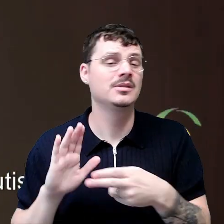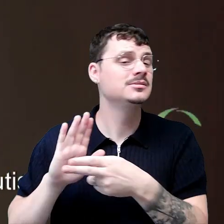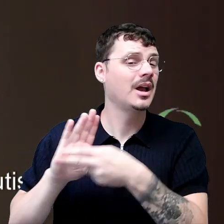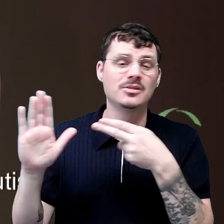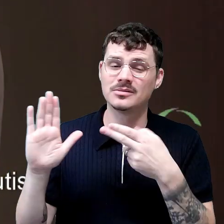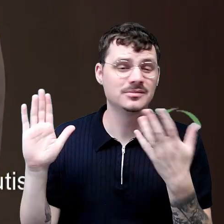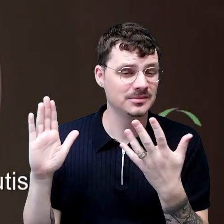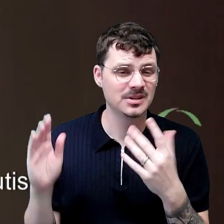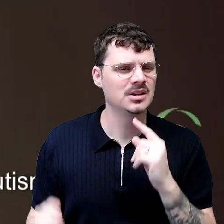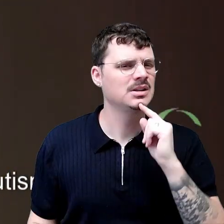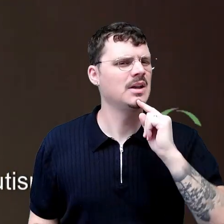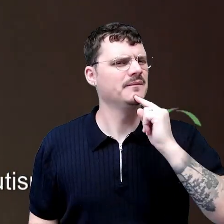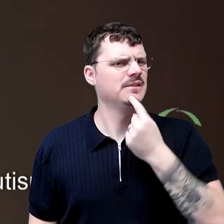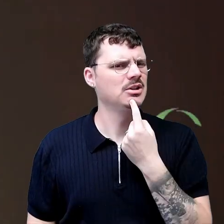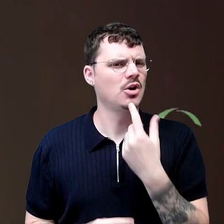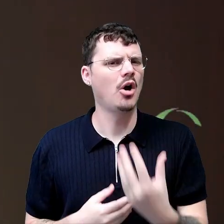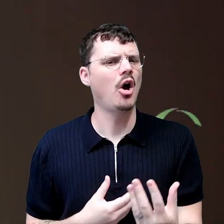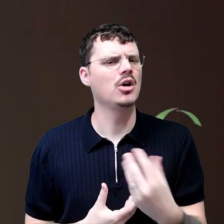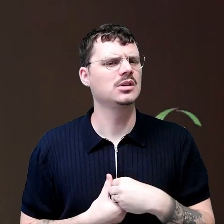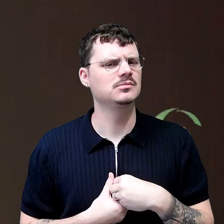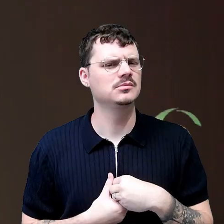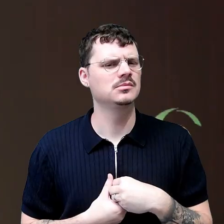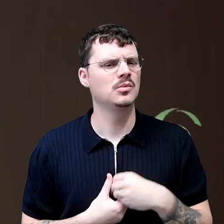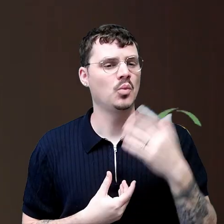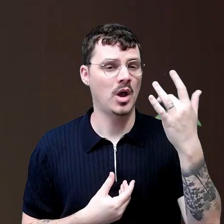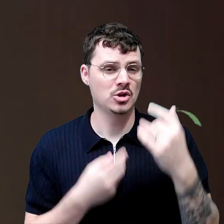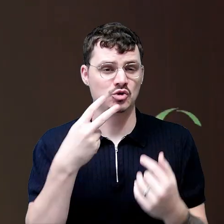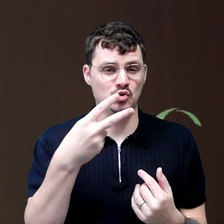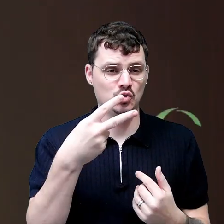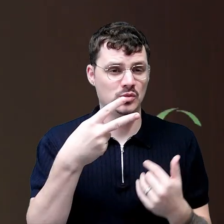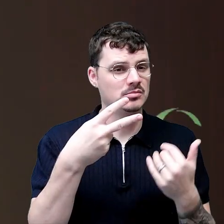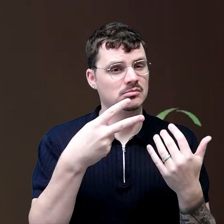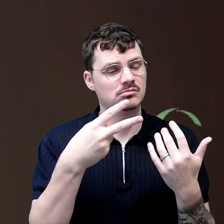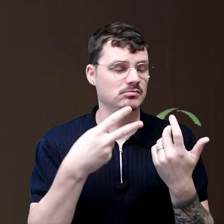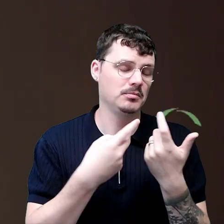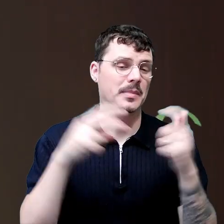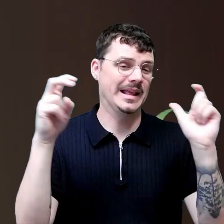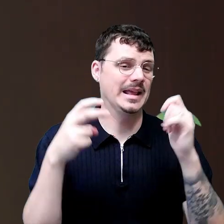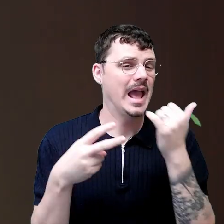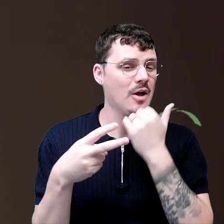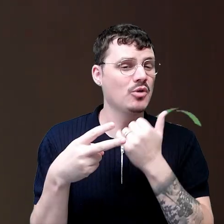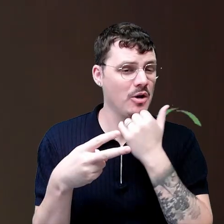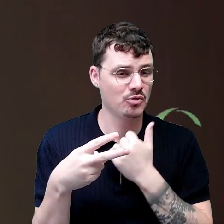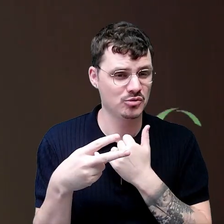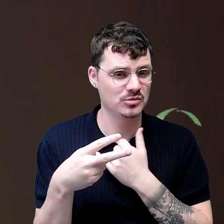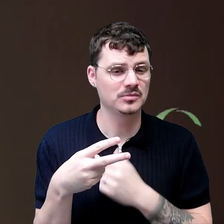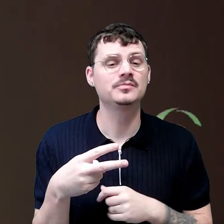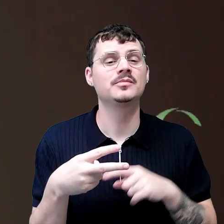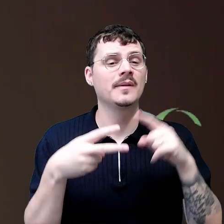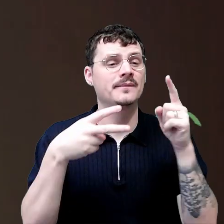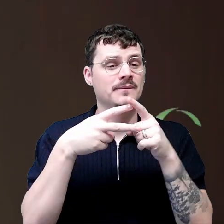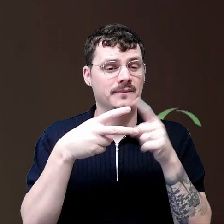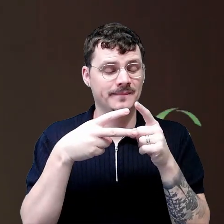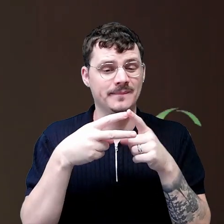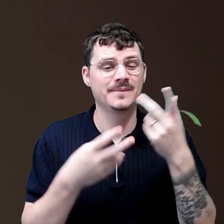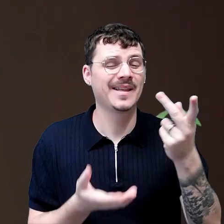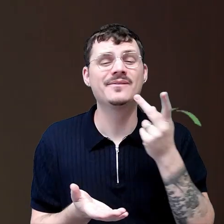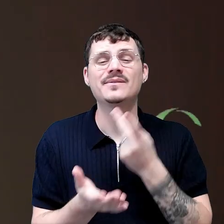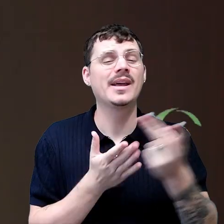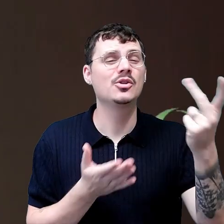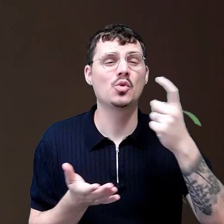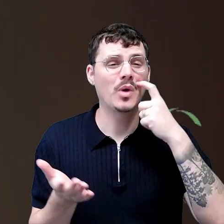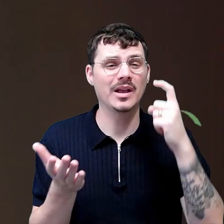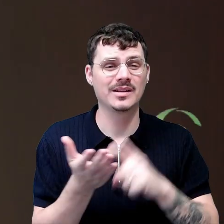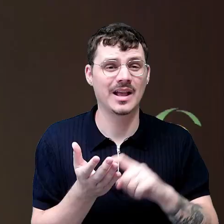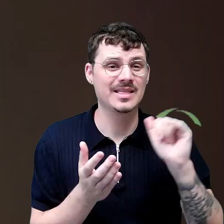diagnosed with severe autism based on two big errors. First, they failed to recognize that